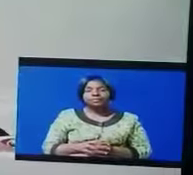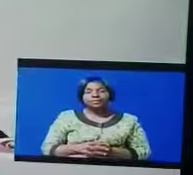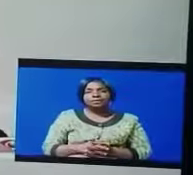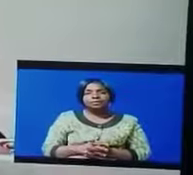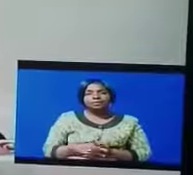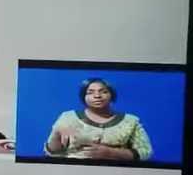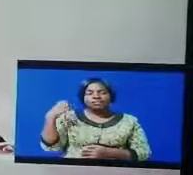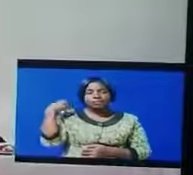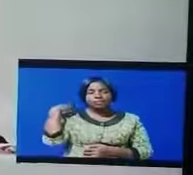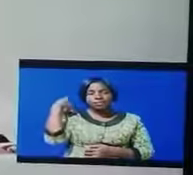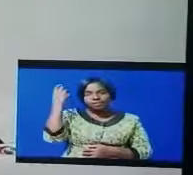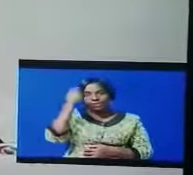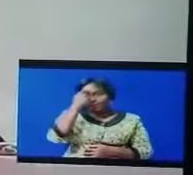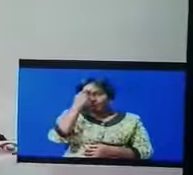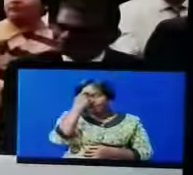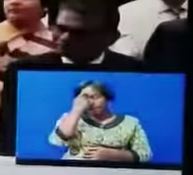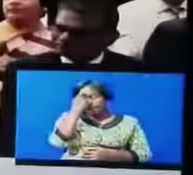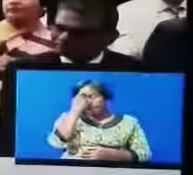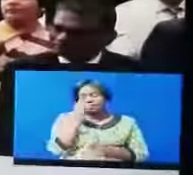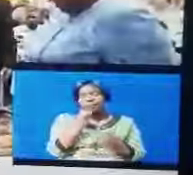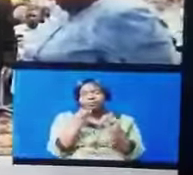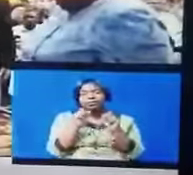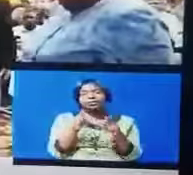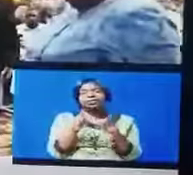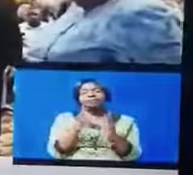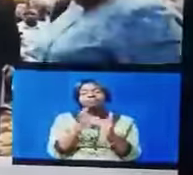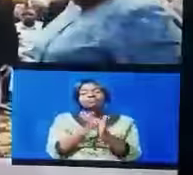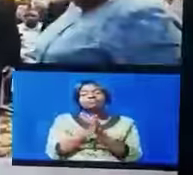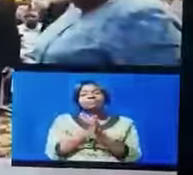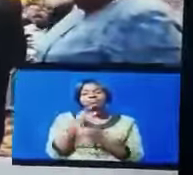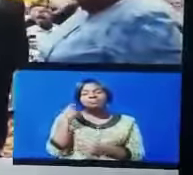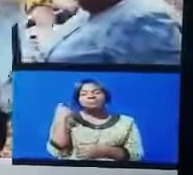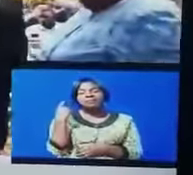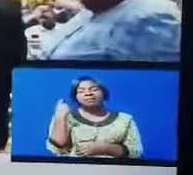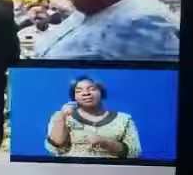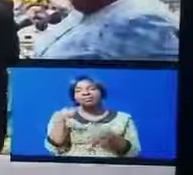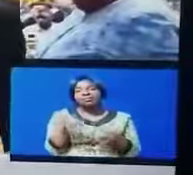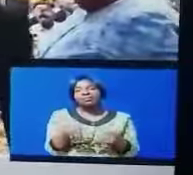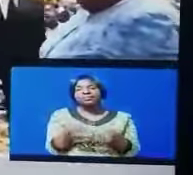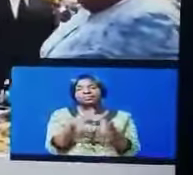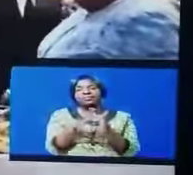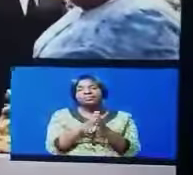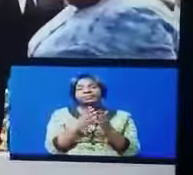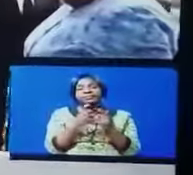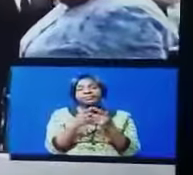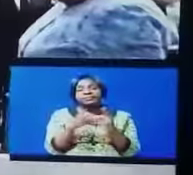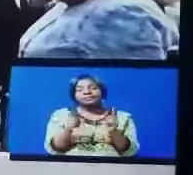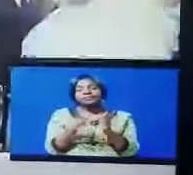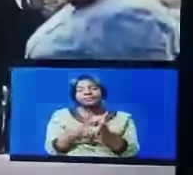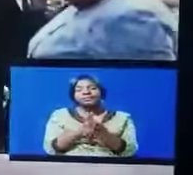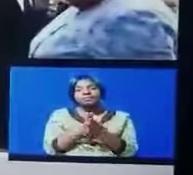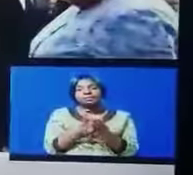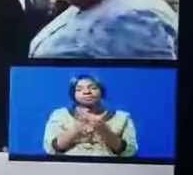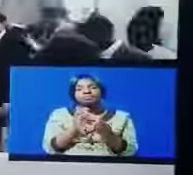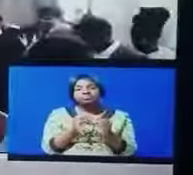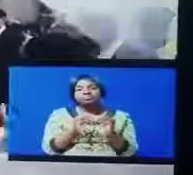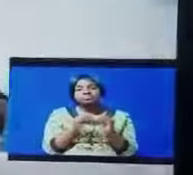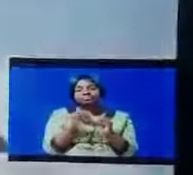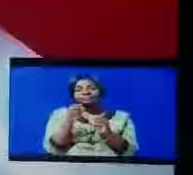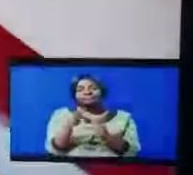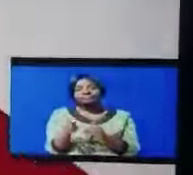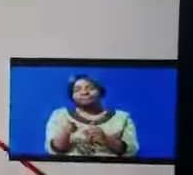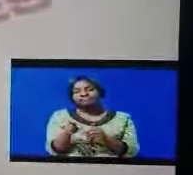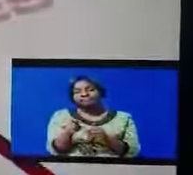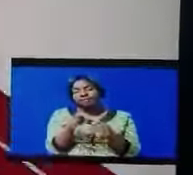Government launches the artificial limb fitment camp in Malawi for enhanced provision of social and physical